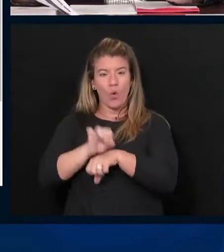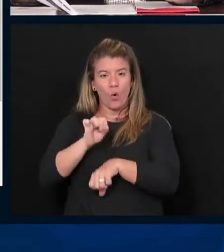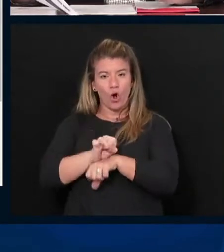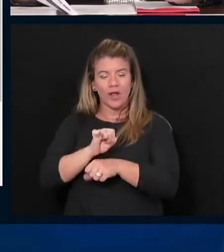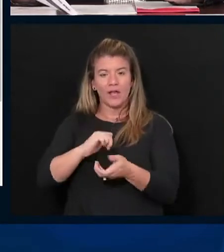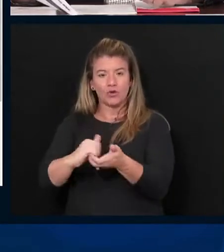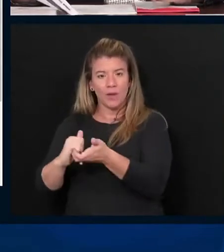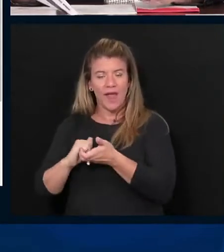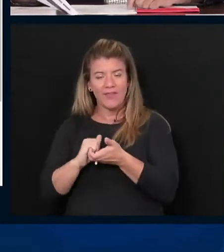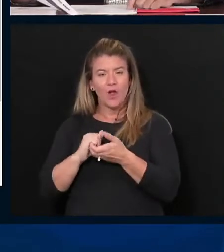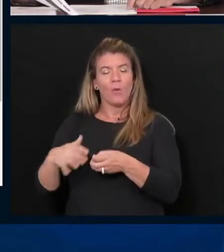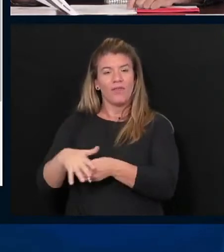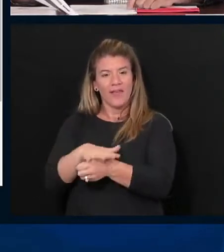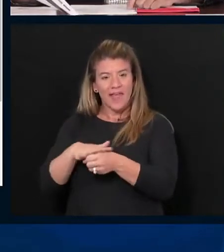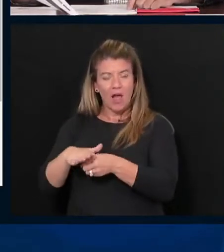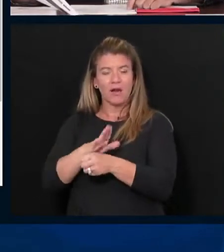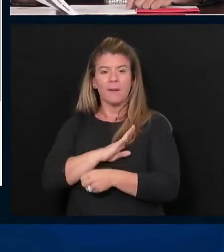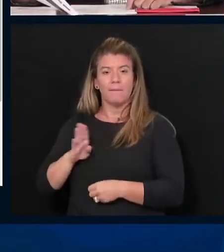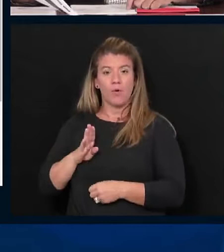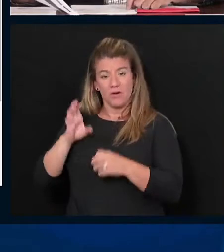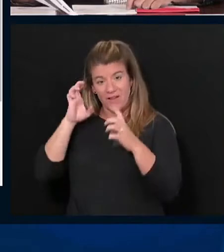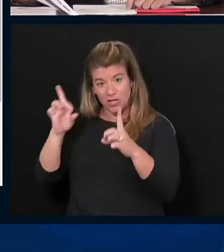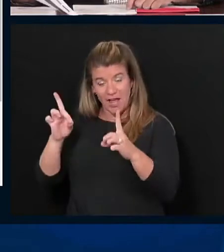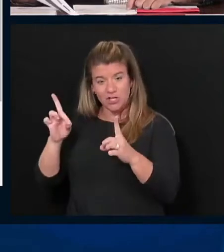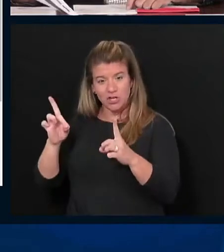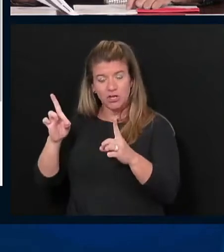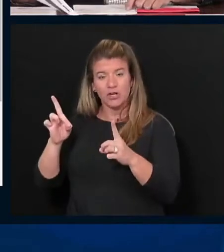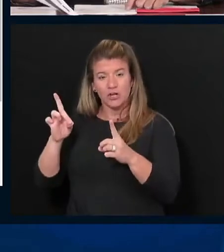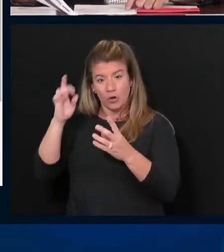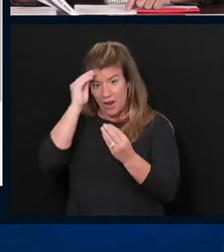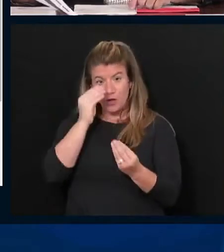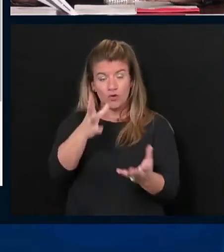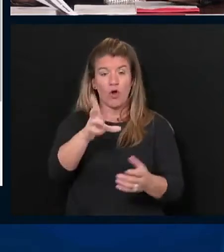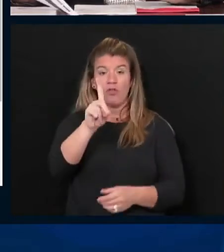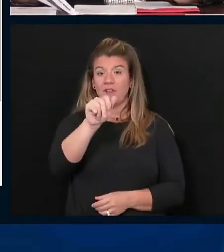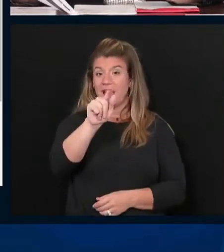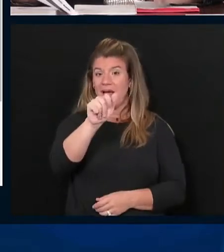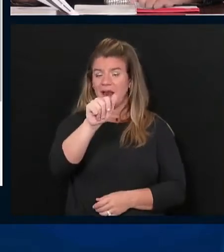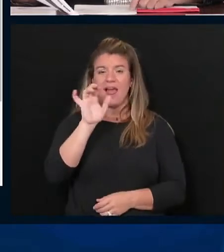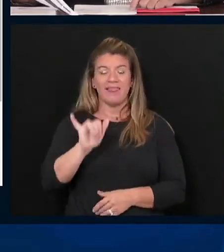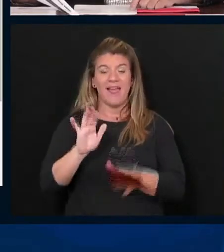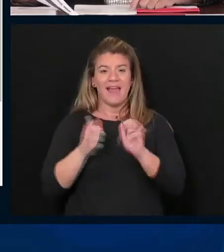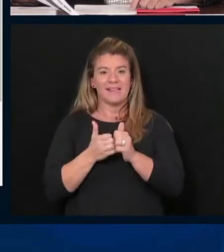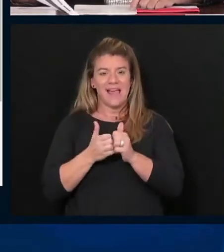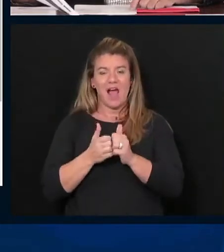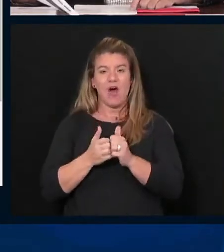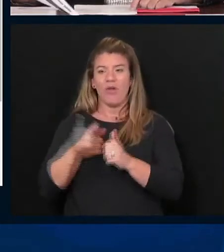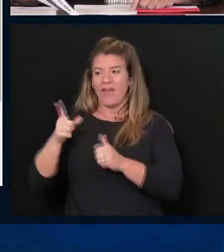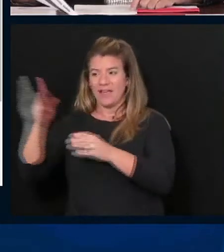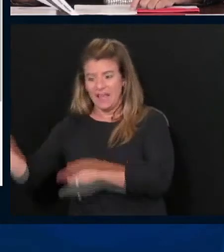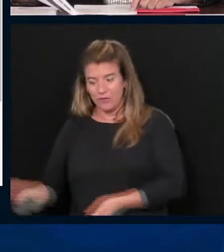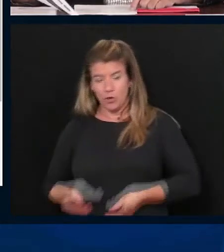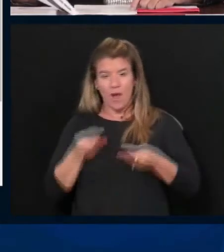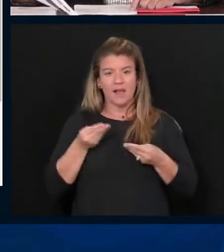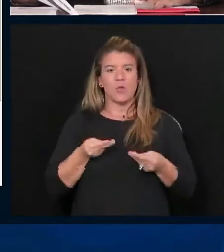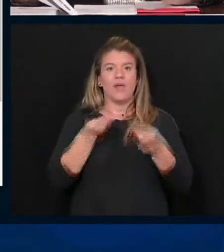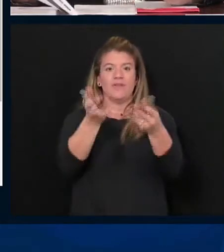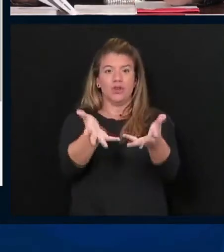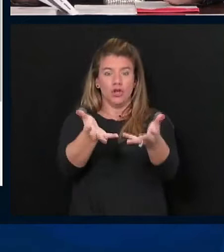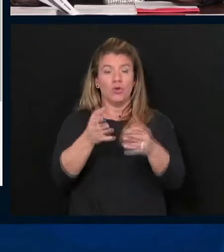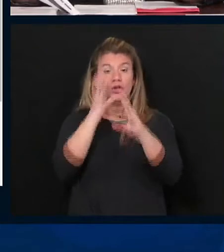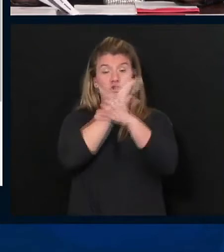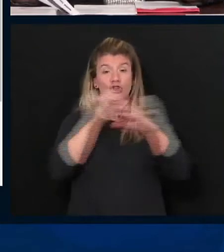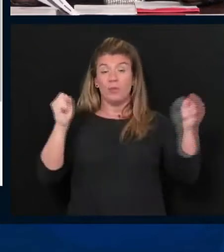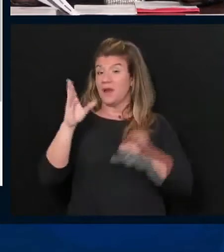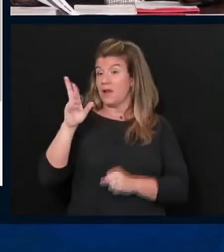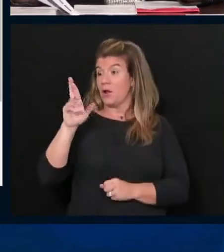county boards of education to get this data, and that's how the data's got to flow up. And Superintendent Birch is